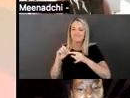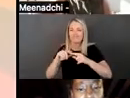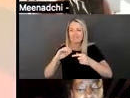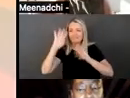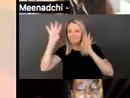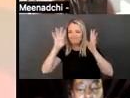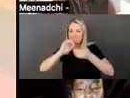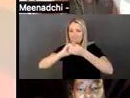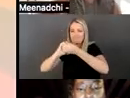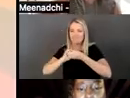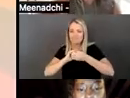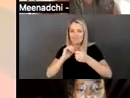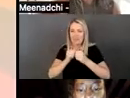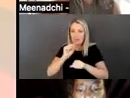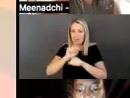working together.